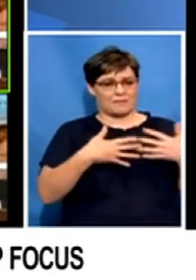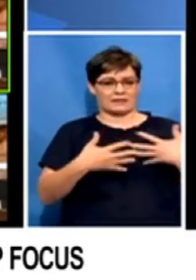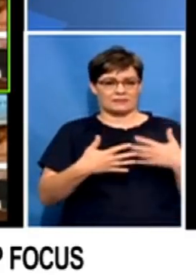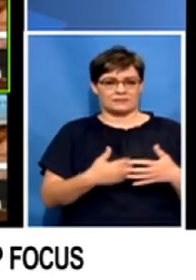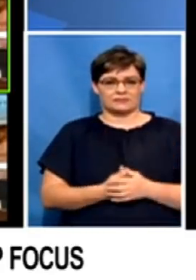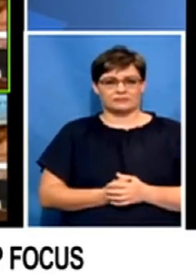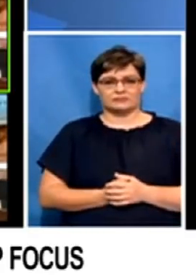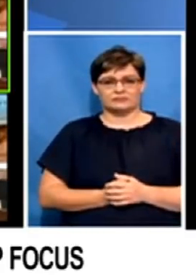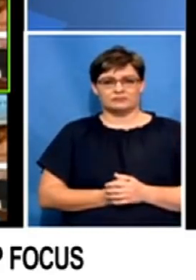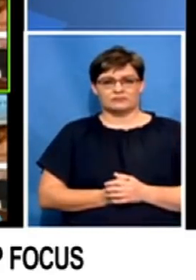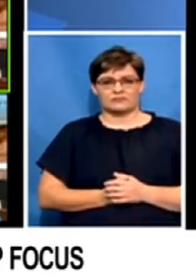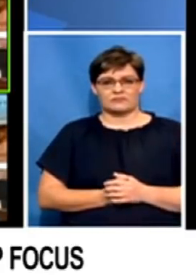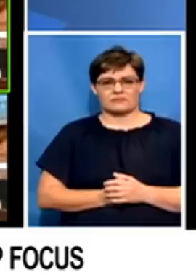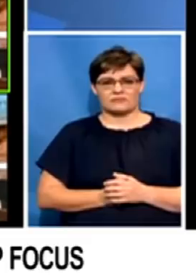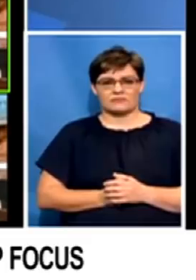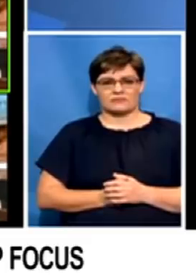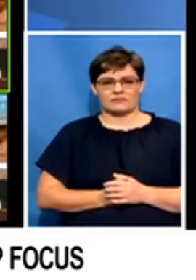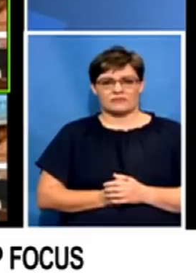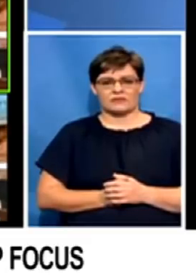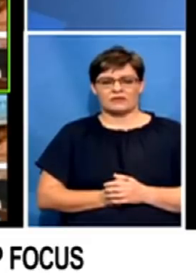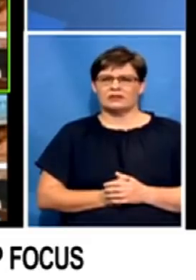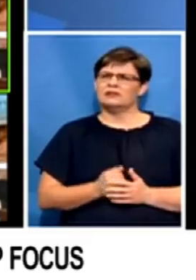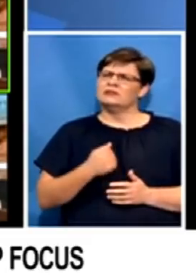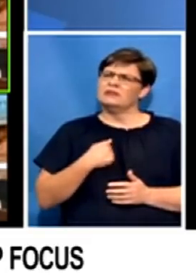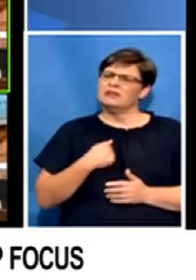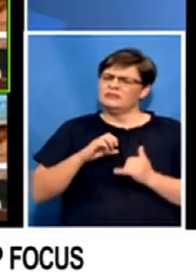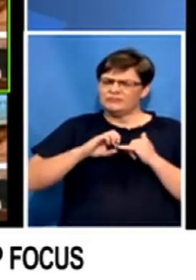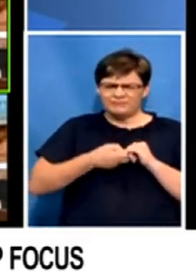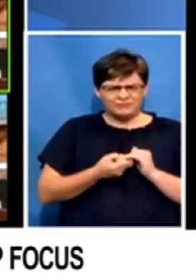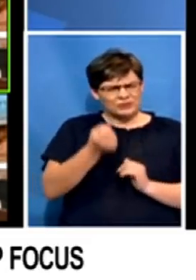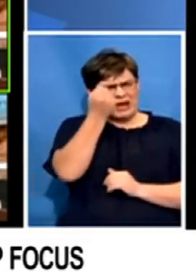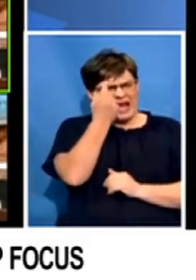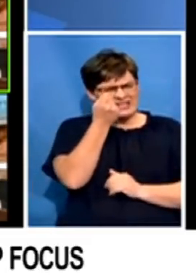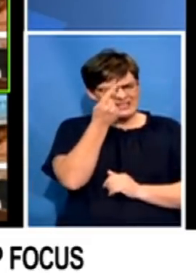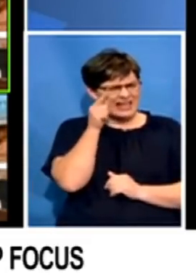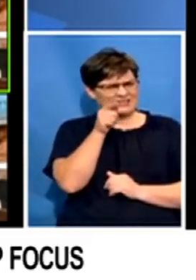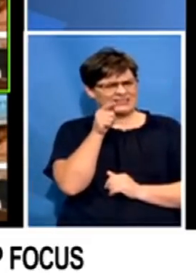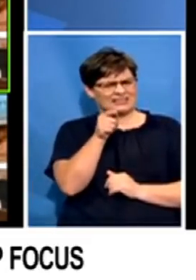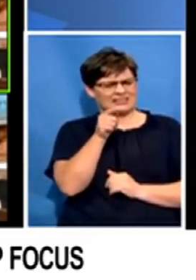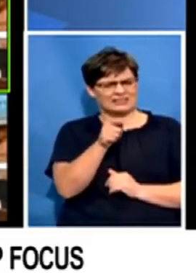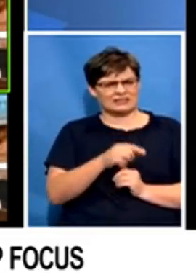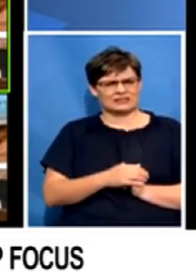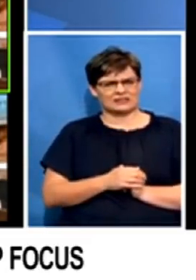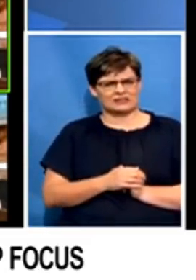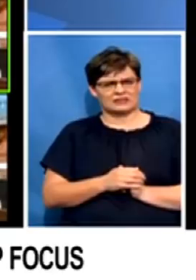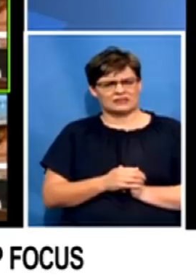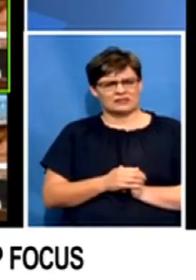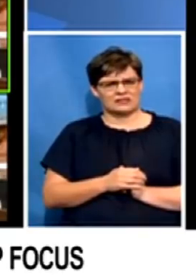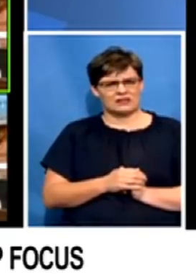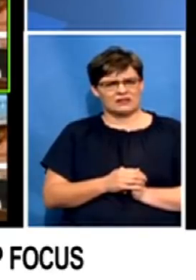I'm trying to understand that. I may let you know, perhaps you're aware of